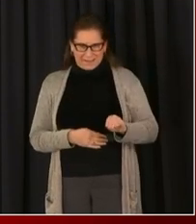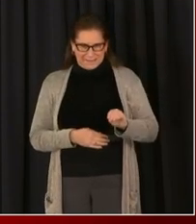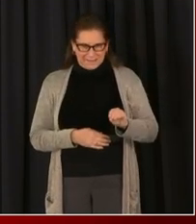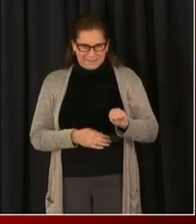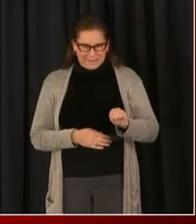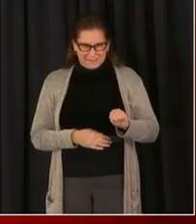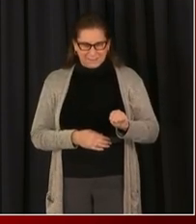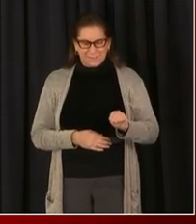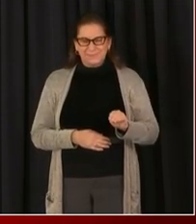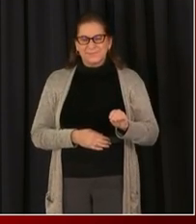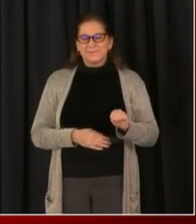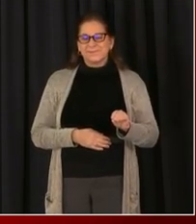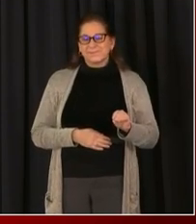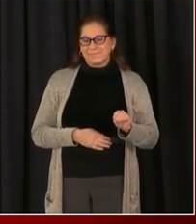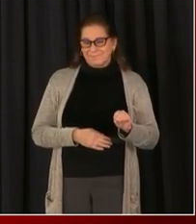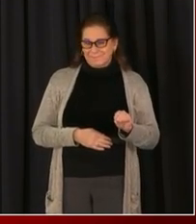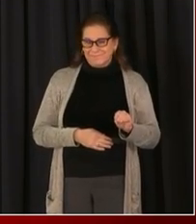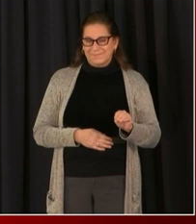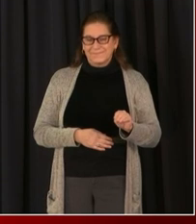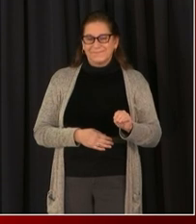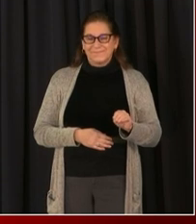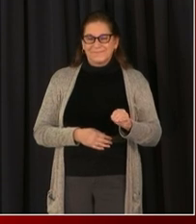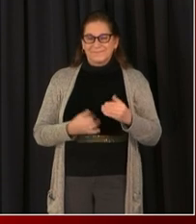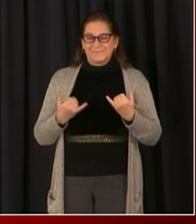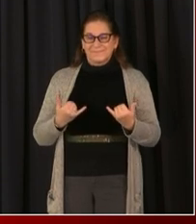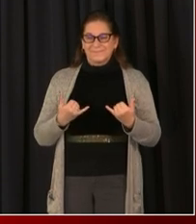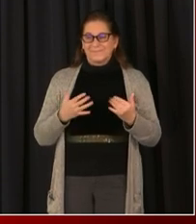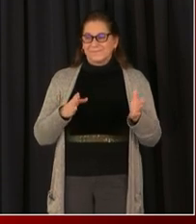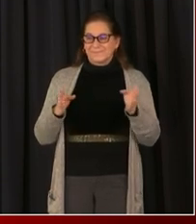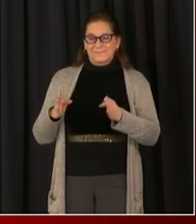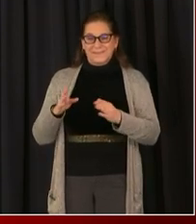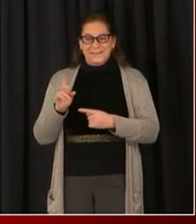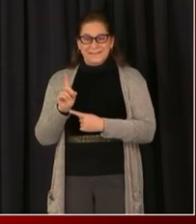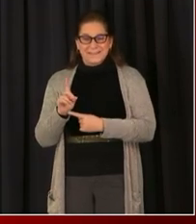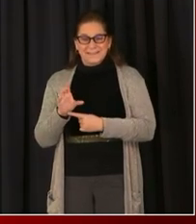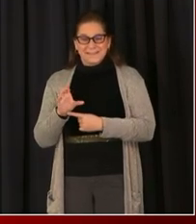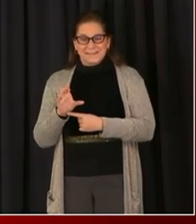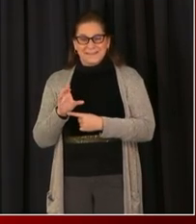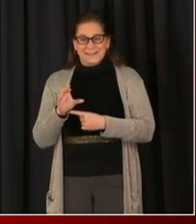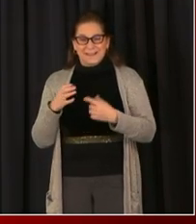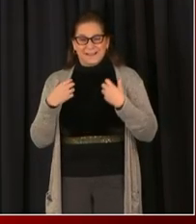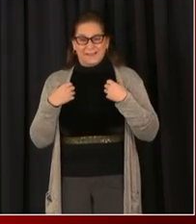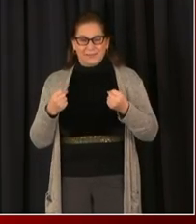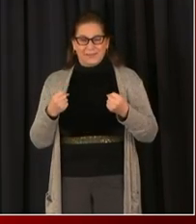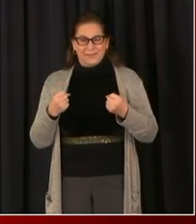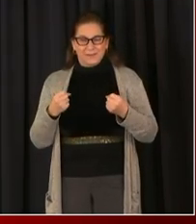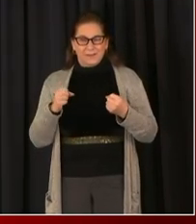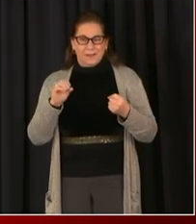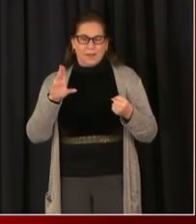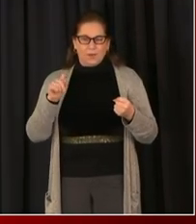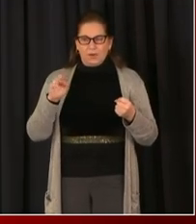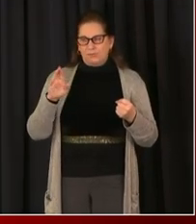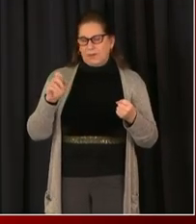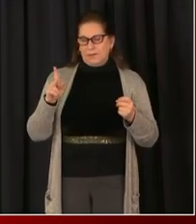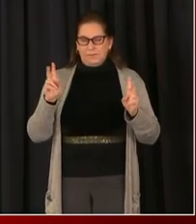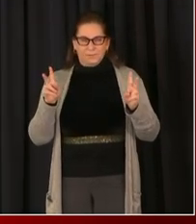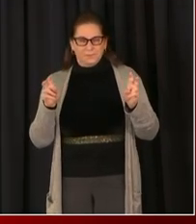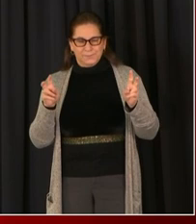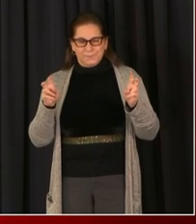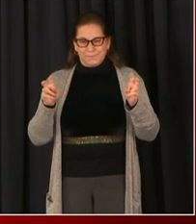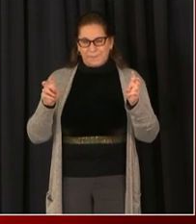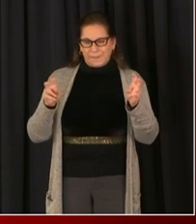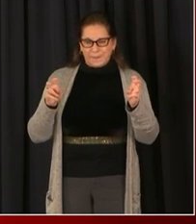way DC Health defines an outbreak is 2 or more cases reported at a